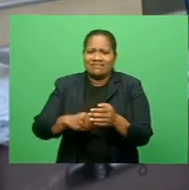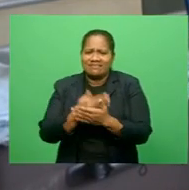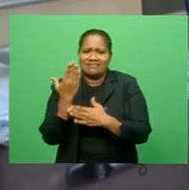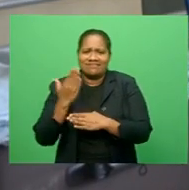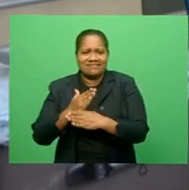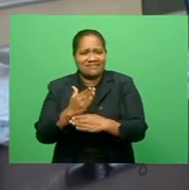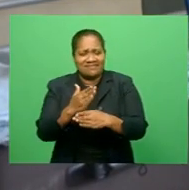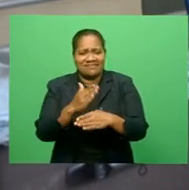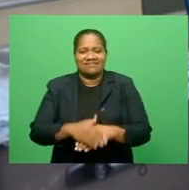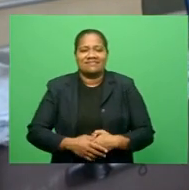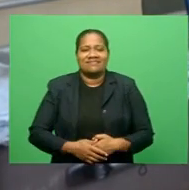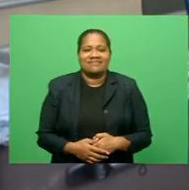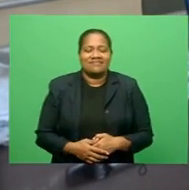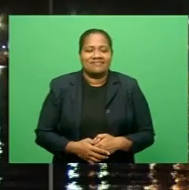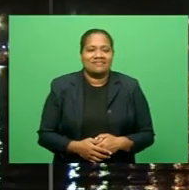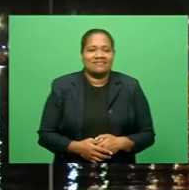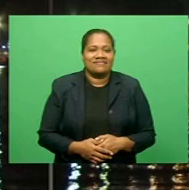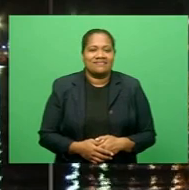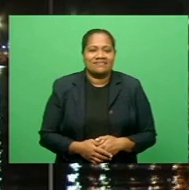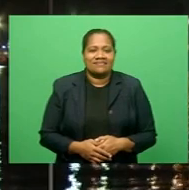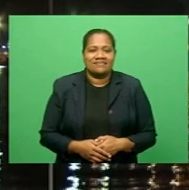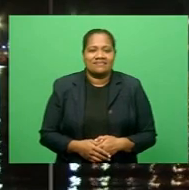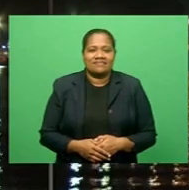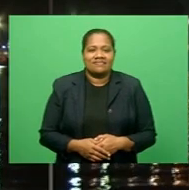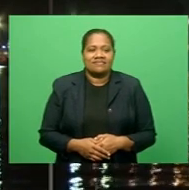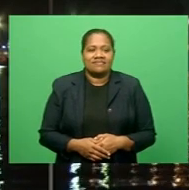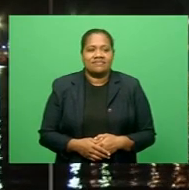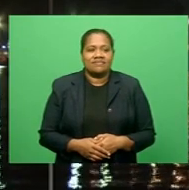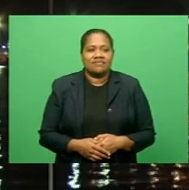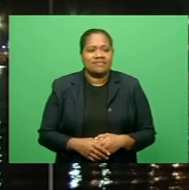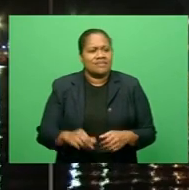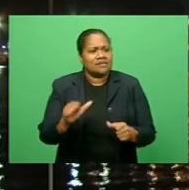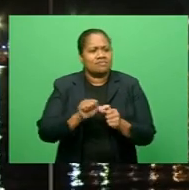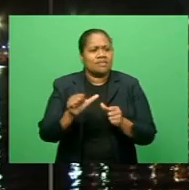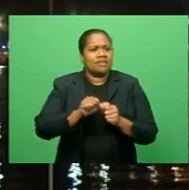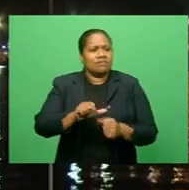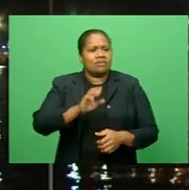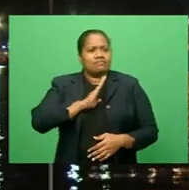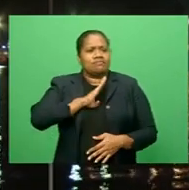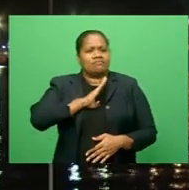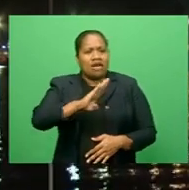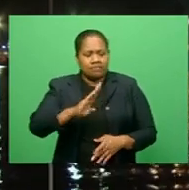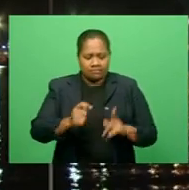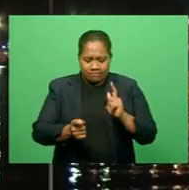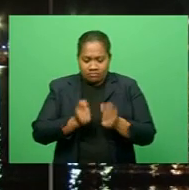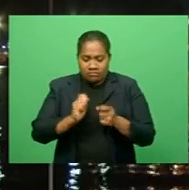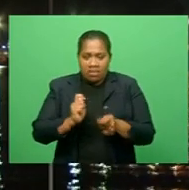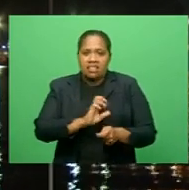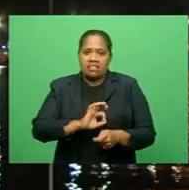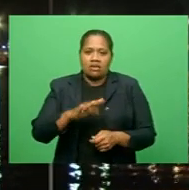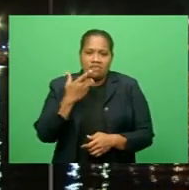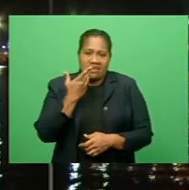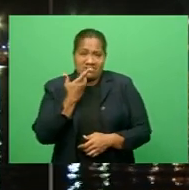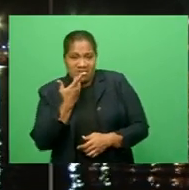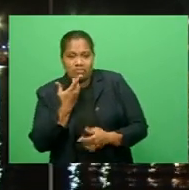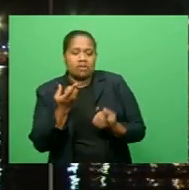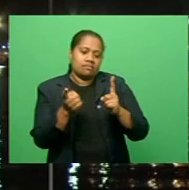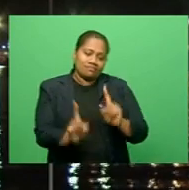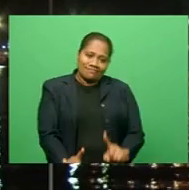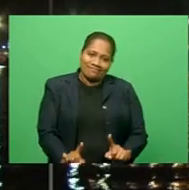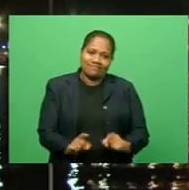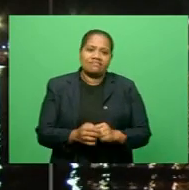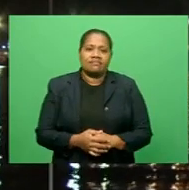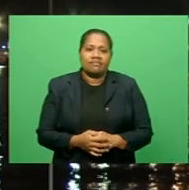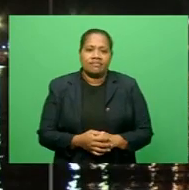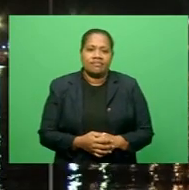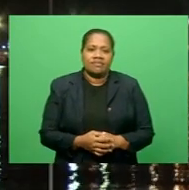Pratap, FBC News. It's better to be bold and get tested than to be ashamed and dead. Testicular